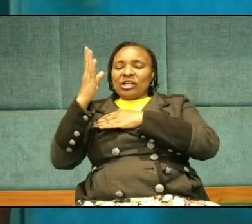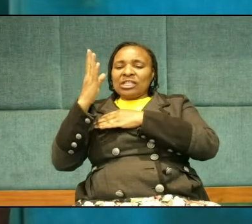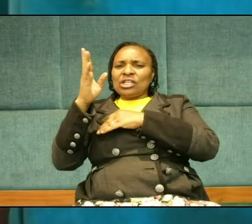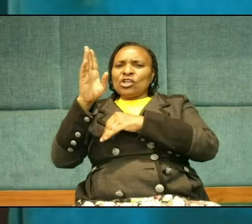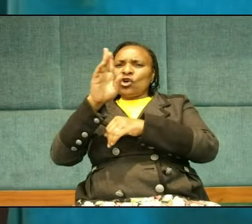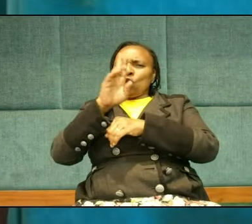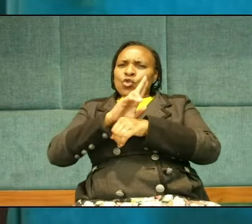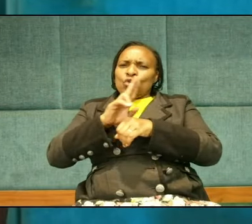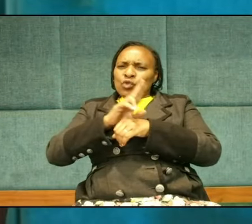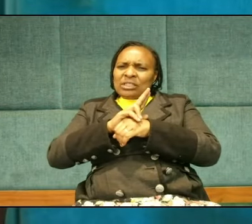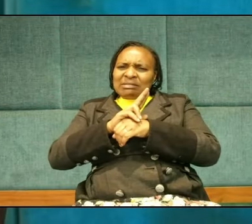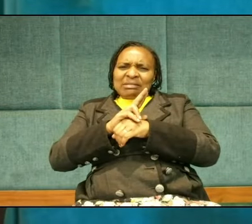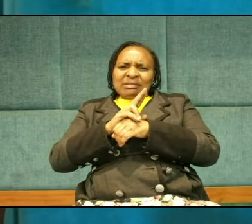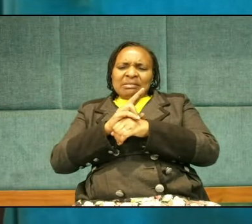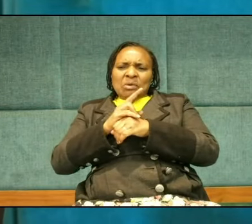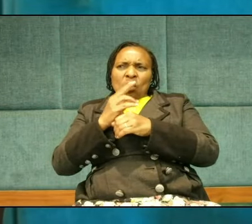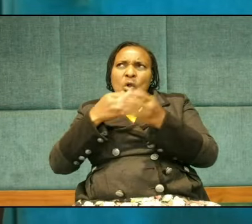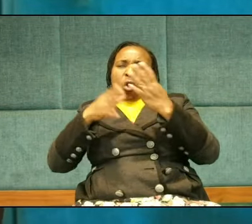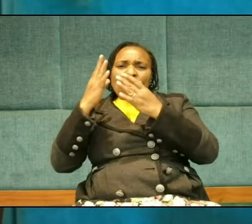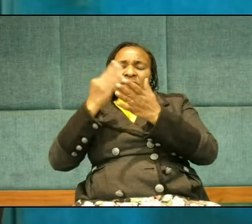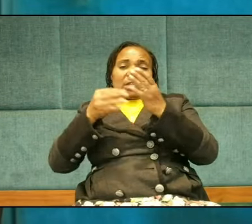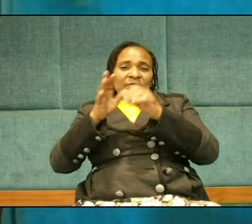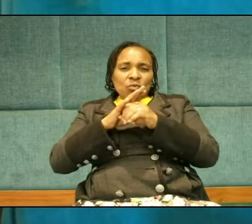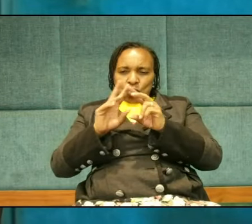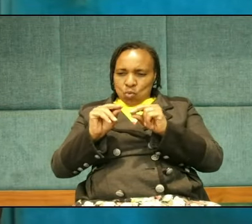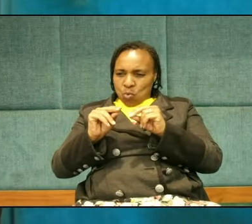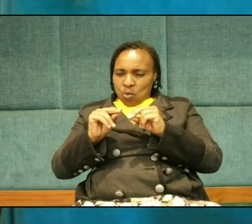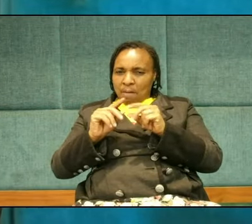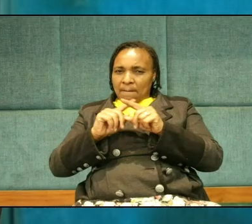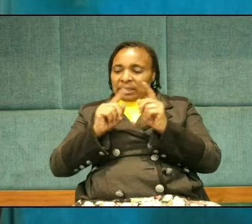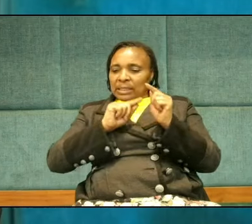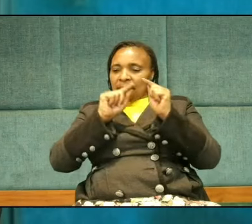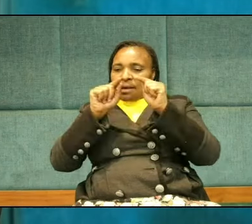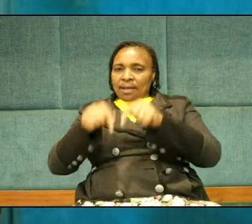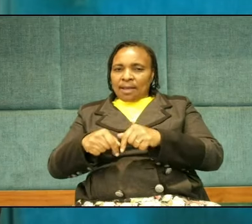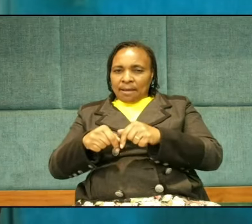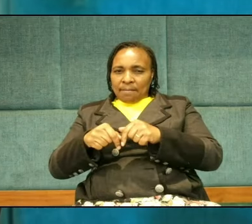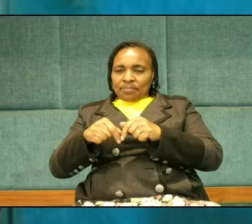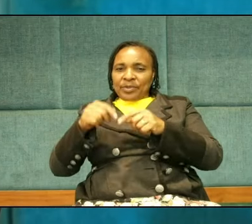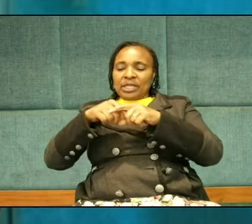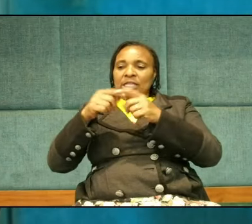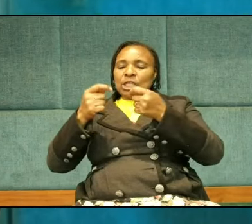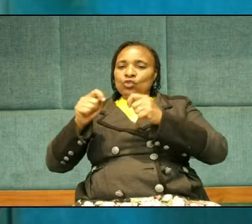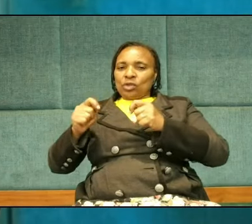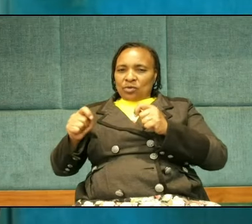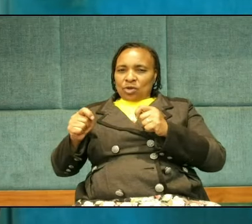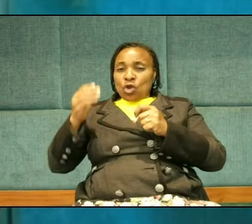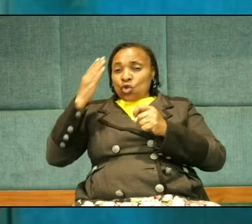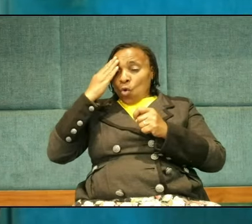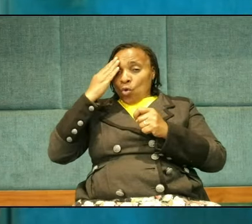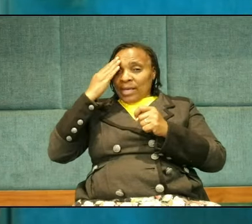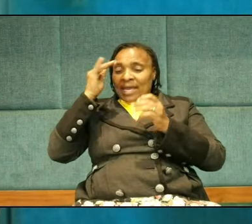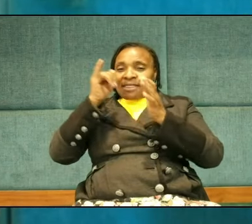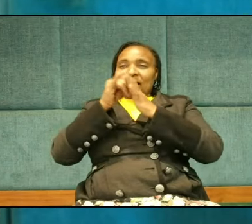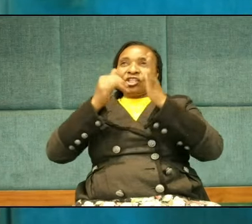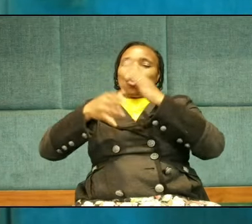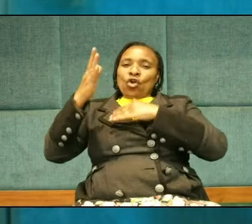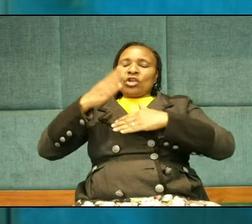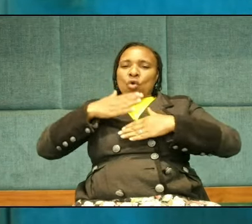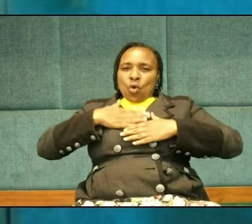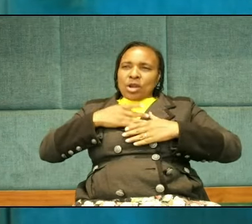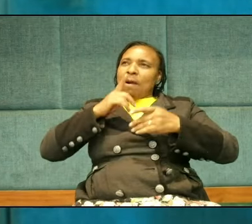that God might be faithful. No, they came into this trial knowing that God would honor